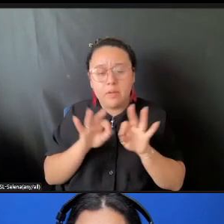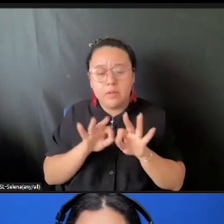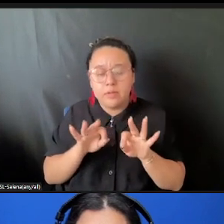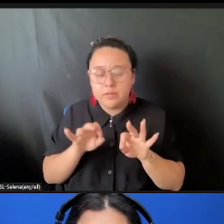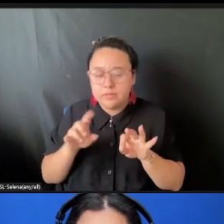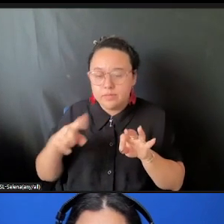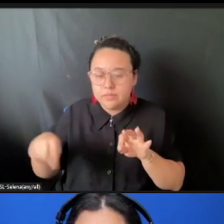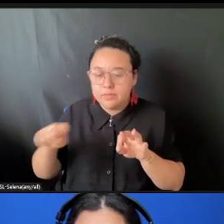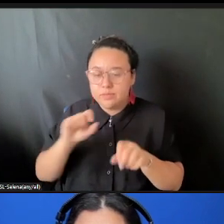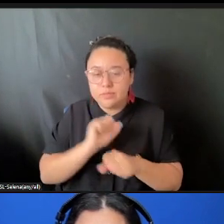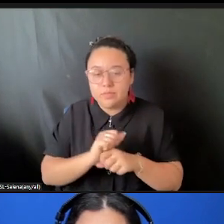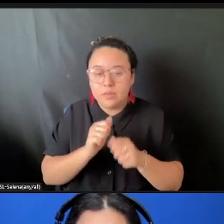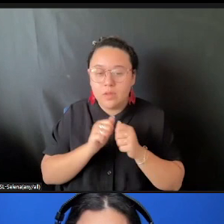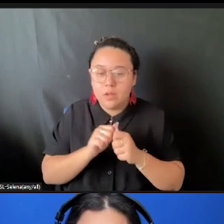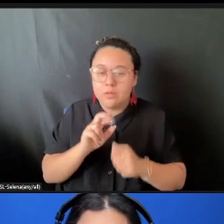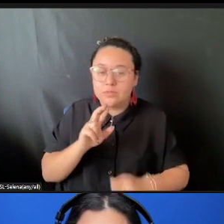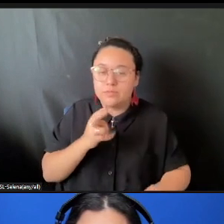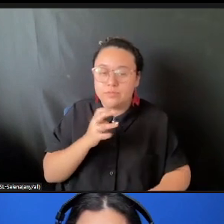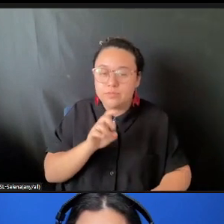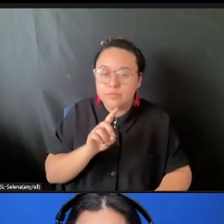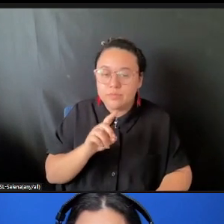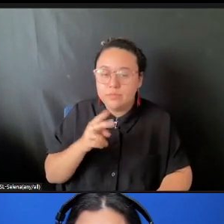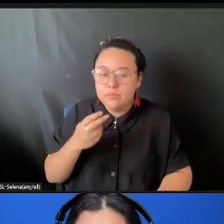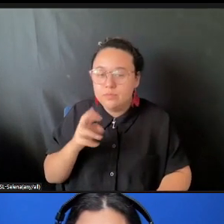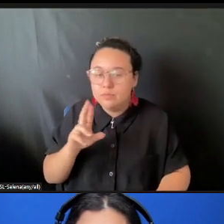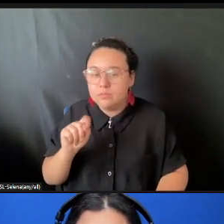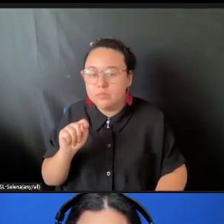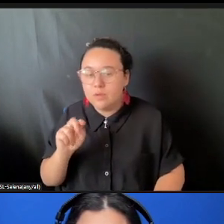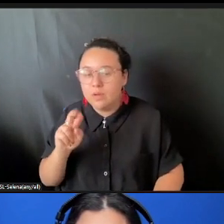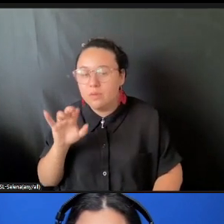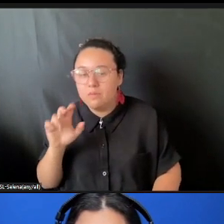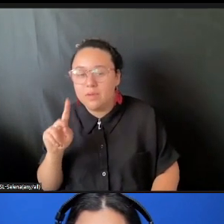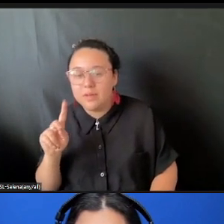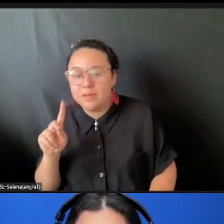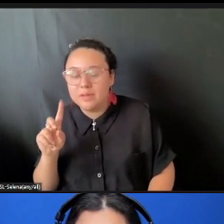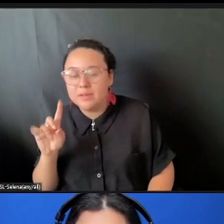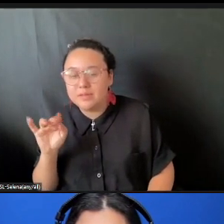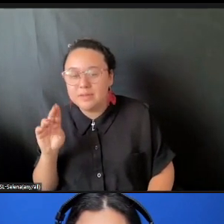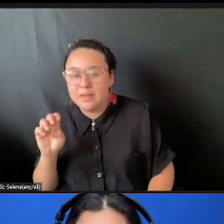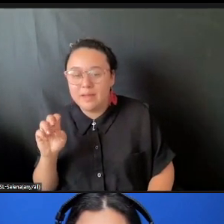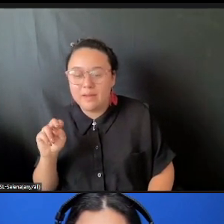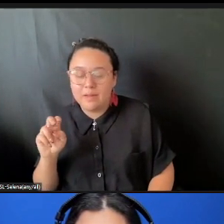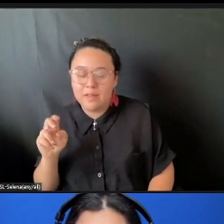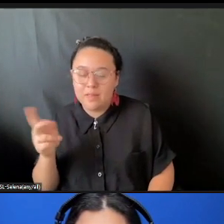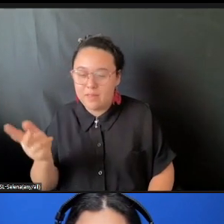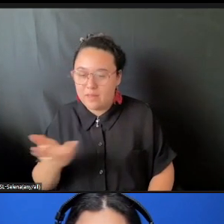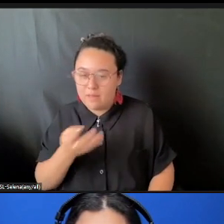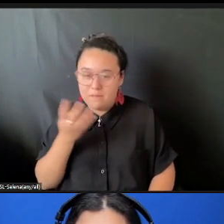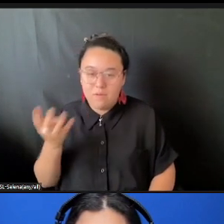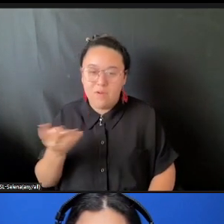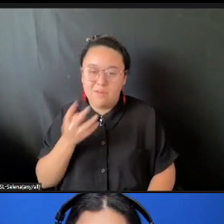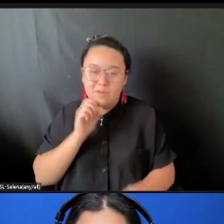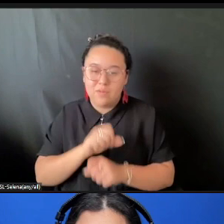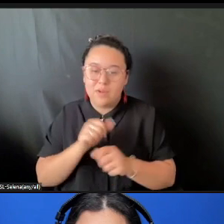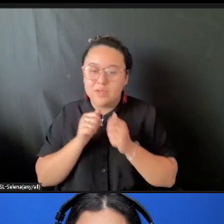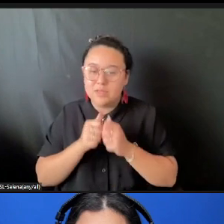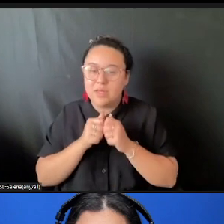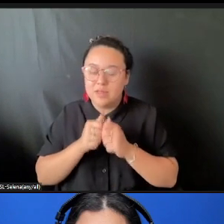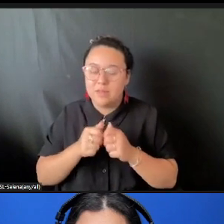know, Richard and Herbert and Rick and Diane for years, you know, and it's always about, you